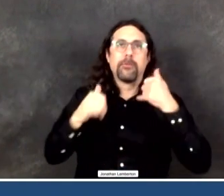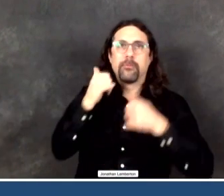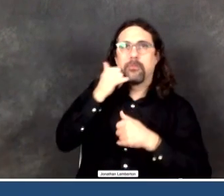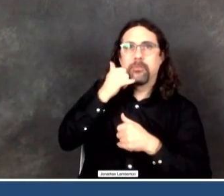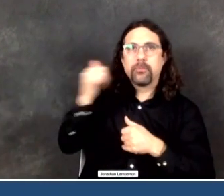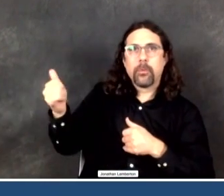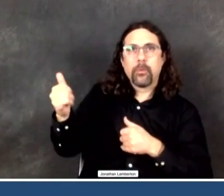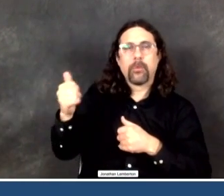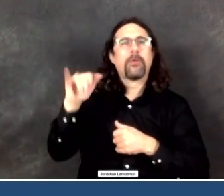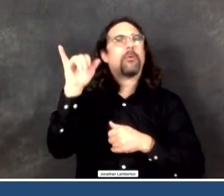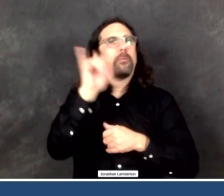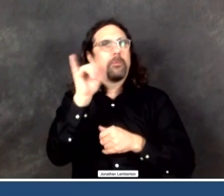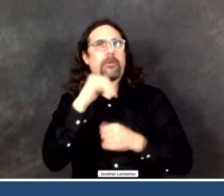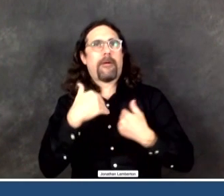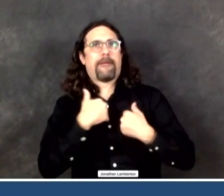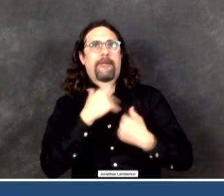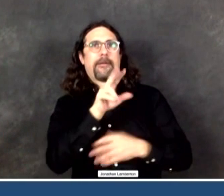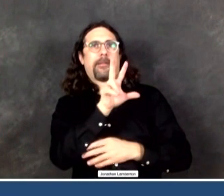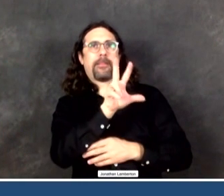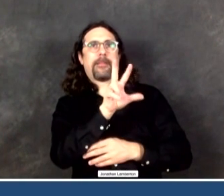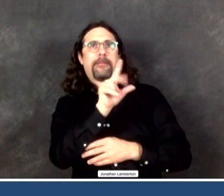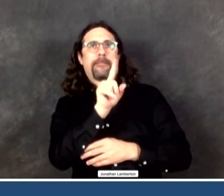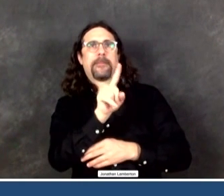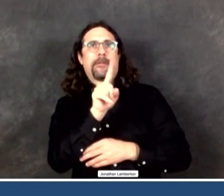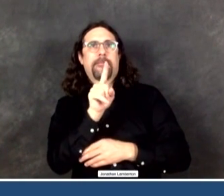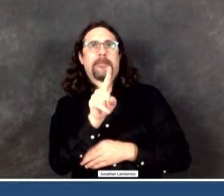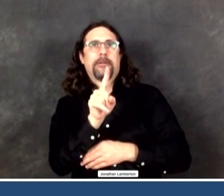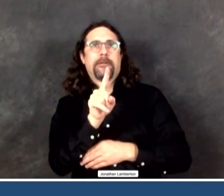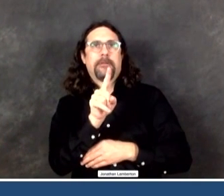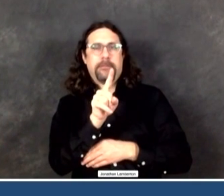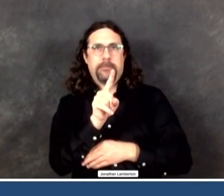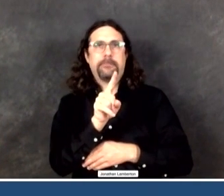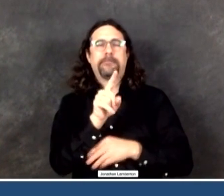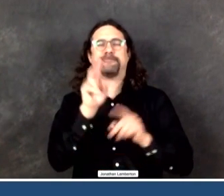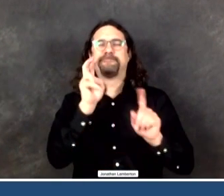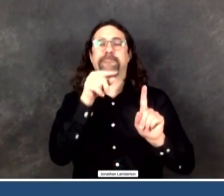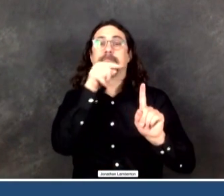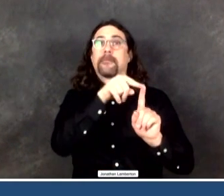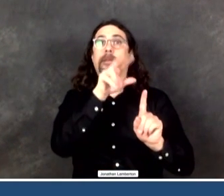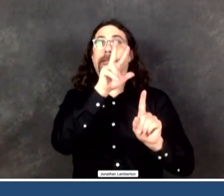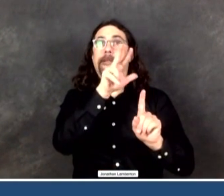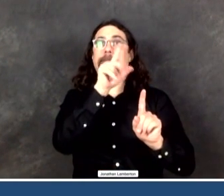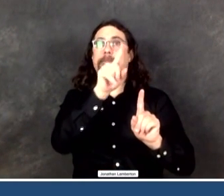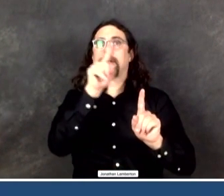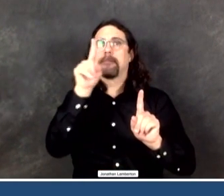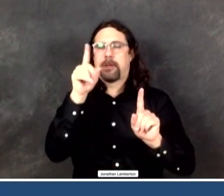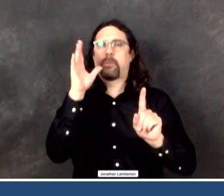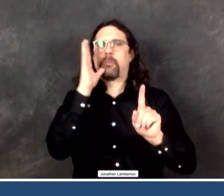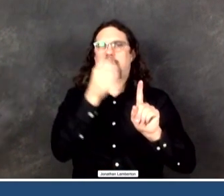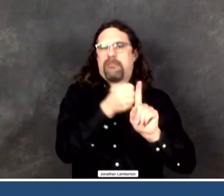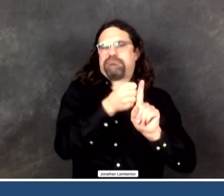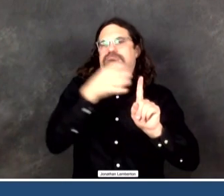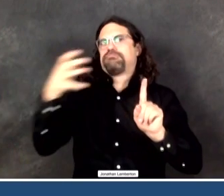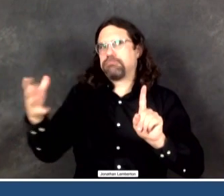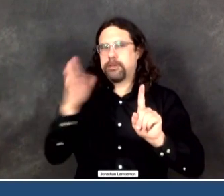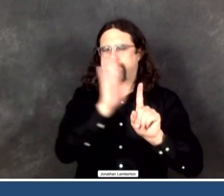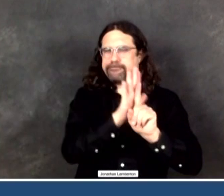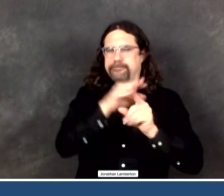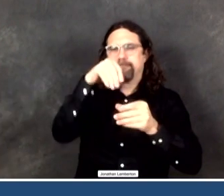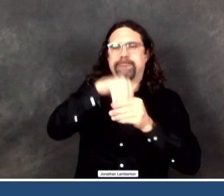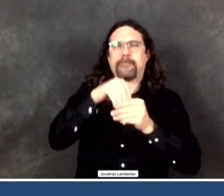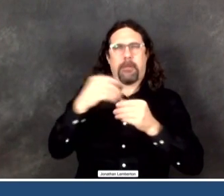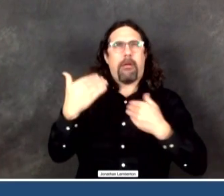more coaching and support for parents in multiple languages, and expand the hours. And we'll have a further announcement on that shortly. But a lot of